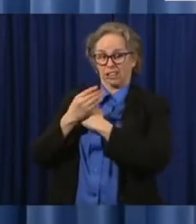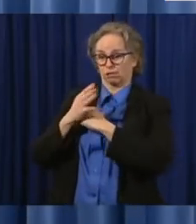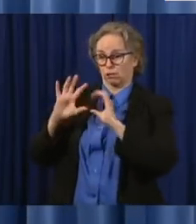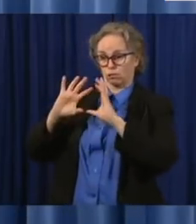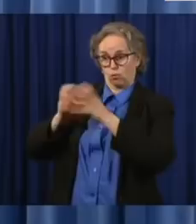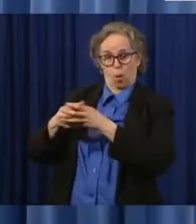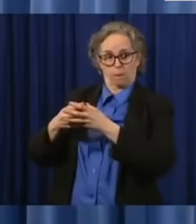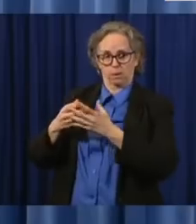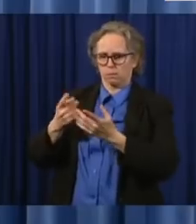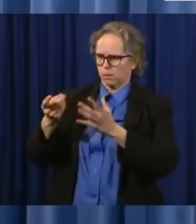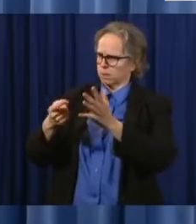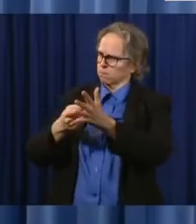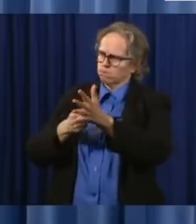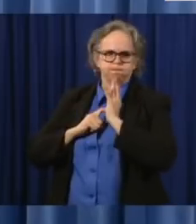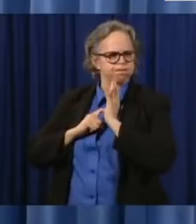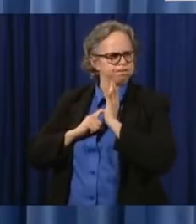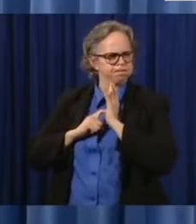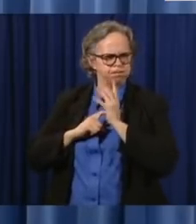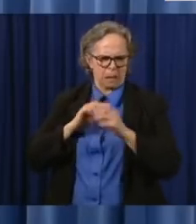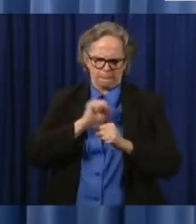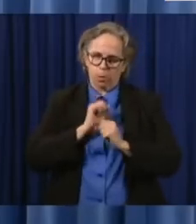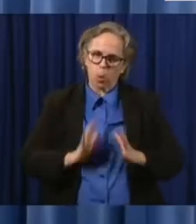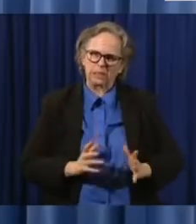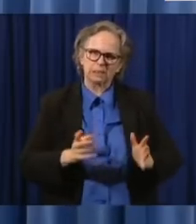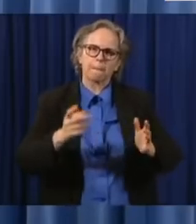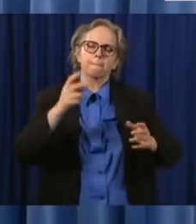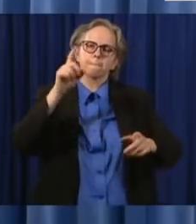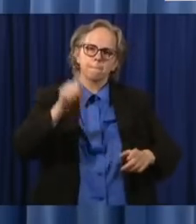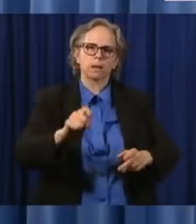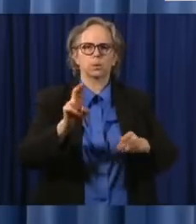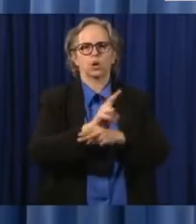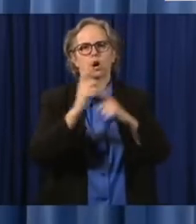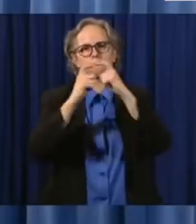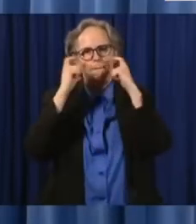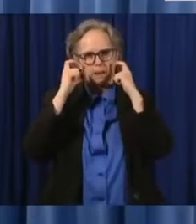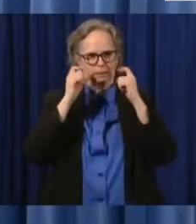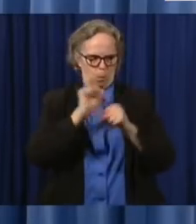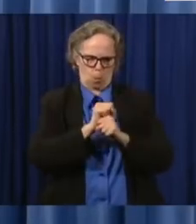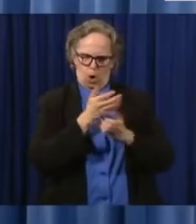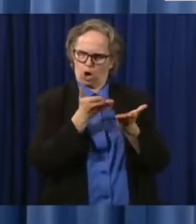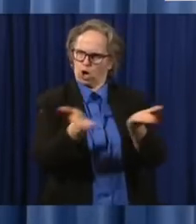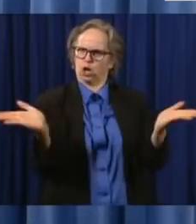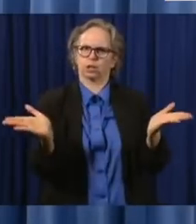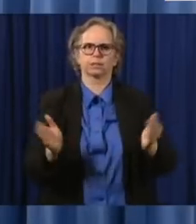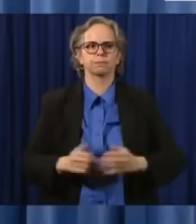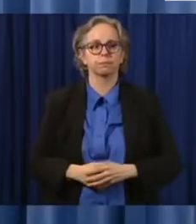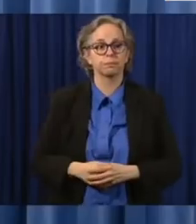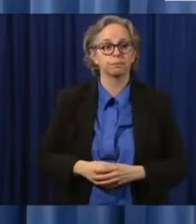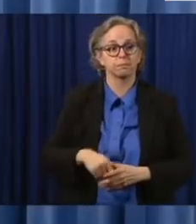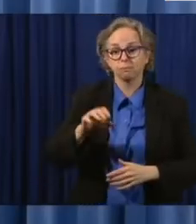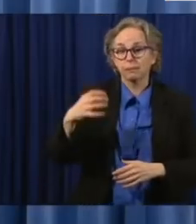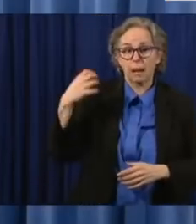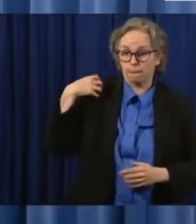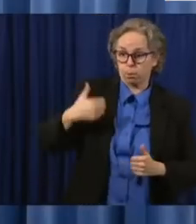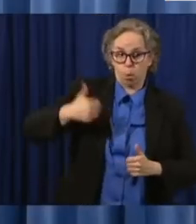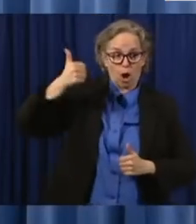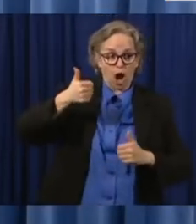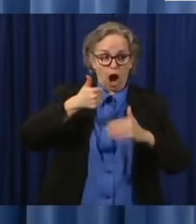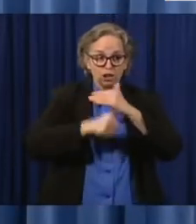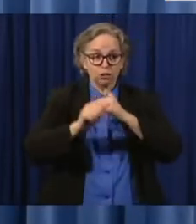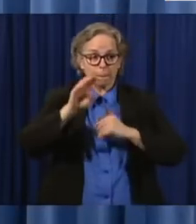importance of employees wearing face coverings. Employers who are covered by BWC, including public and